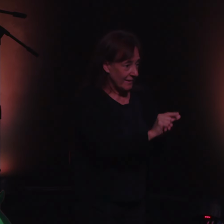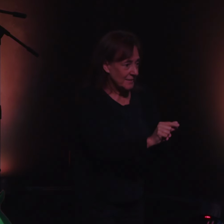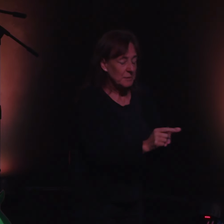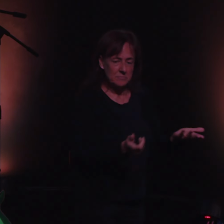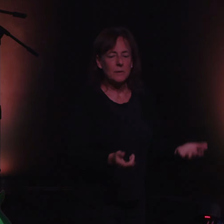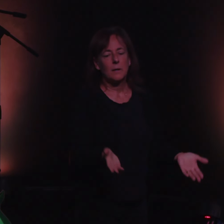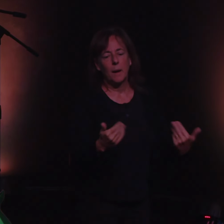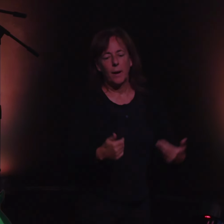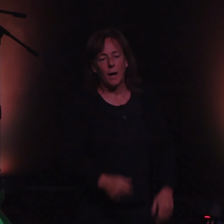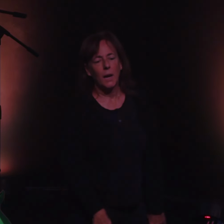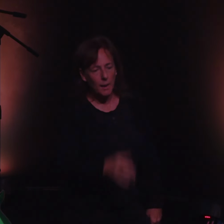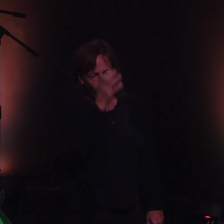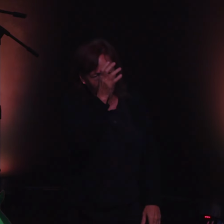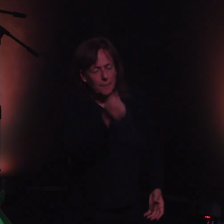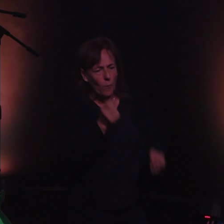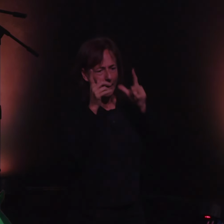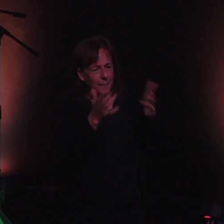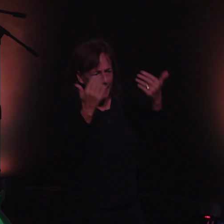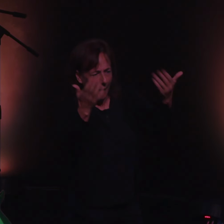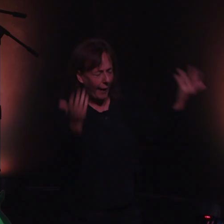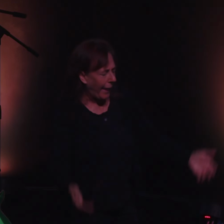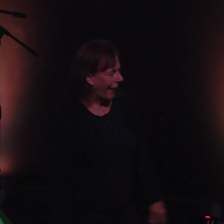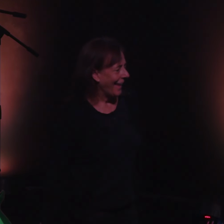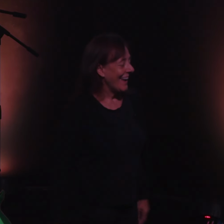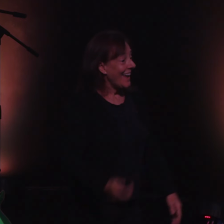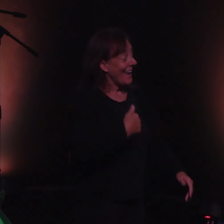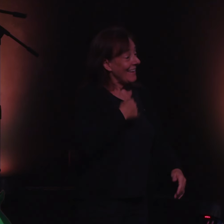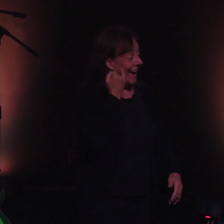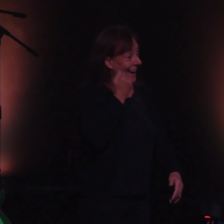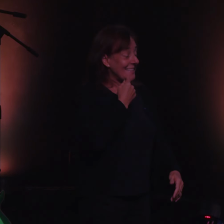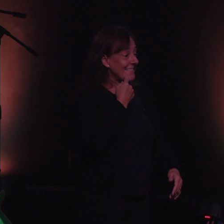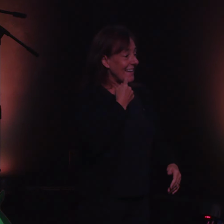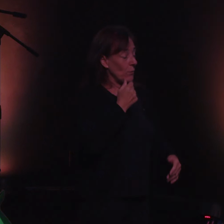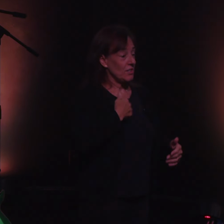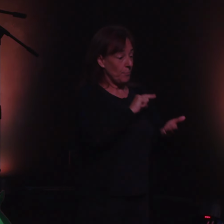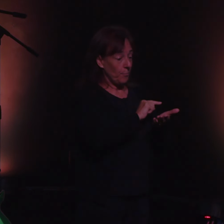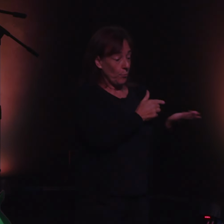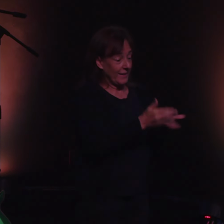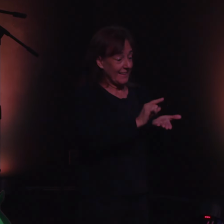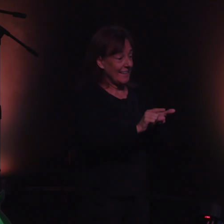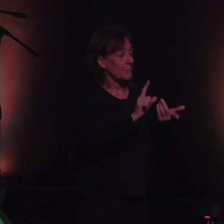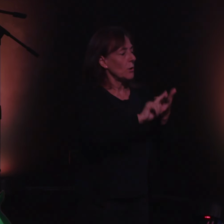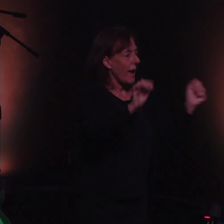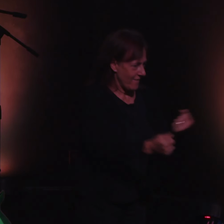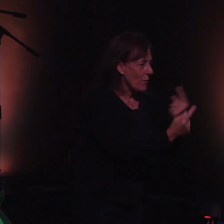participation. Come on, rain people. Get with me. We already talked about this. If I were to say we should take the gospel to